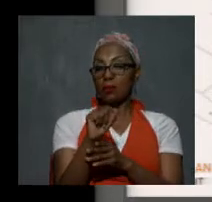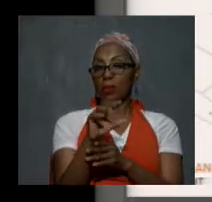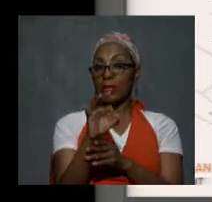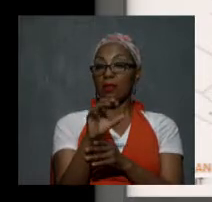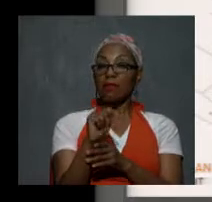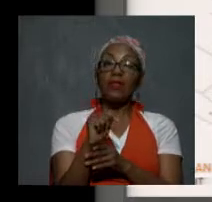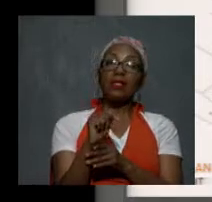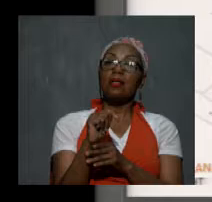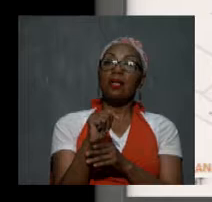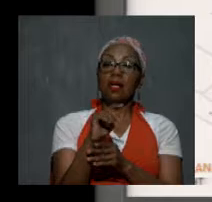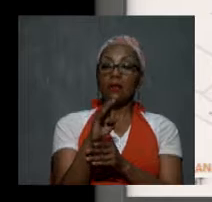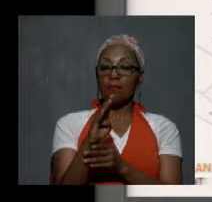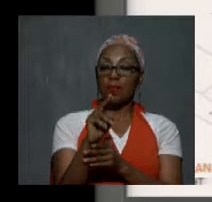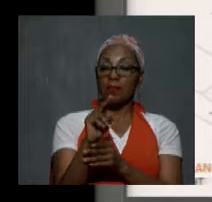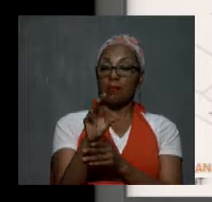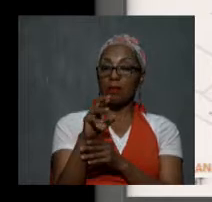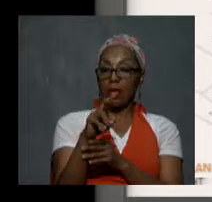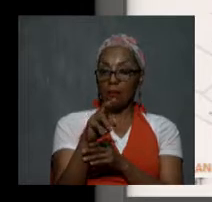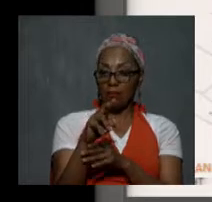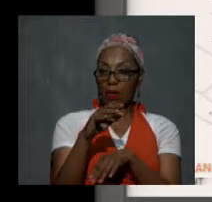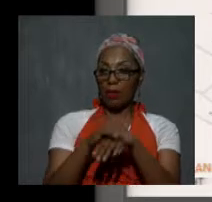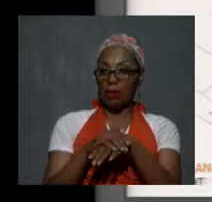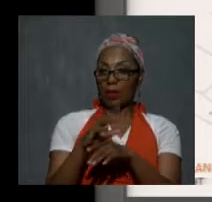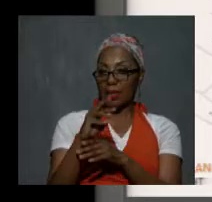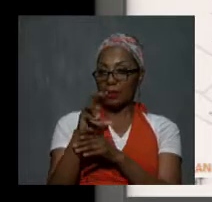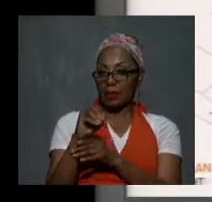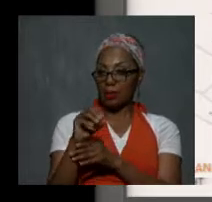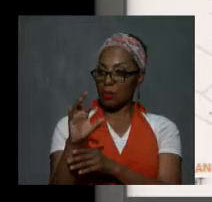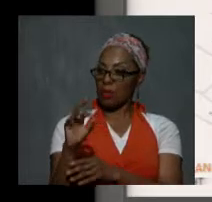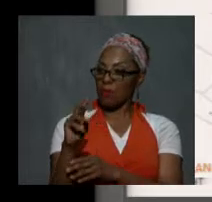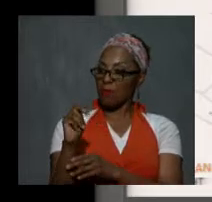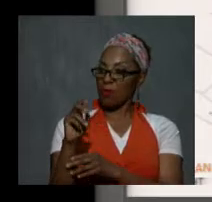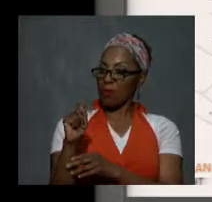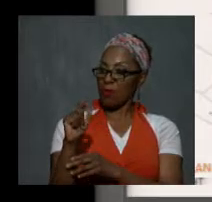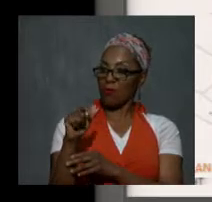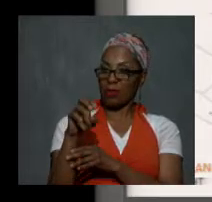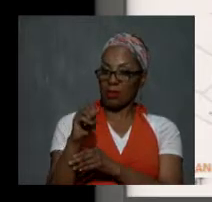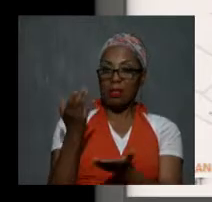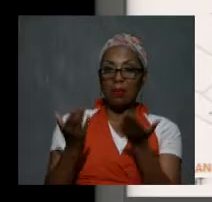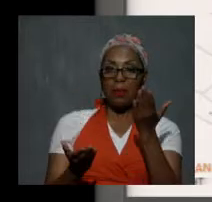of buffer along 630 frontage, where now there's maybe